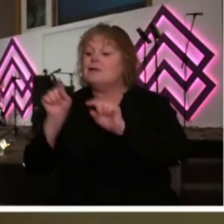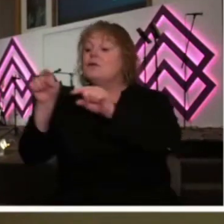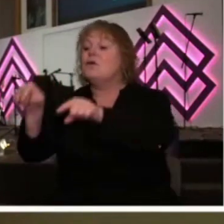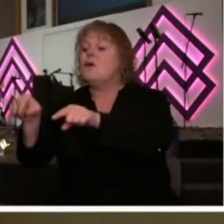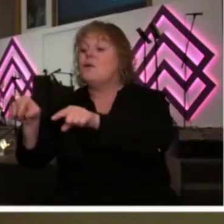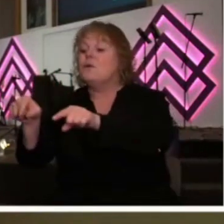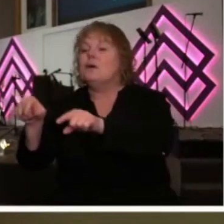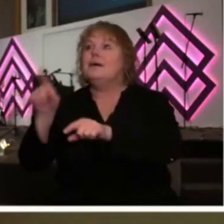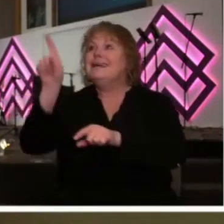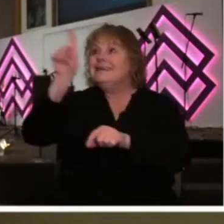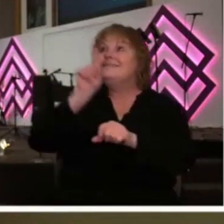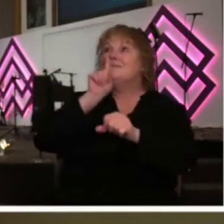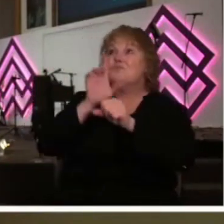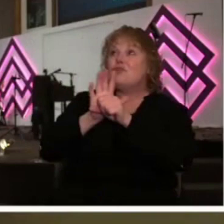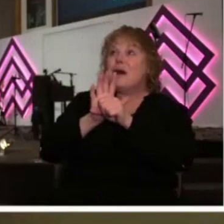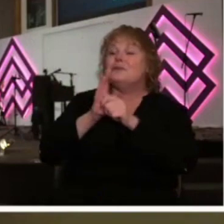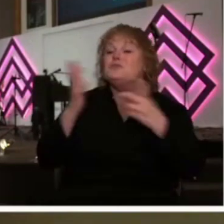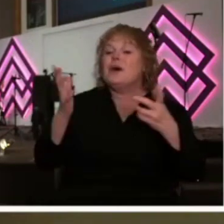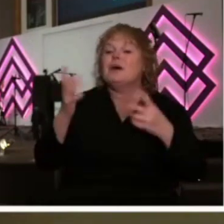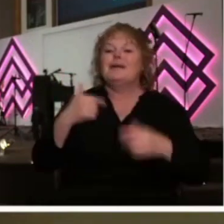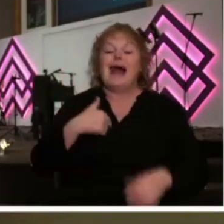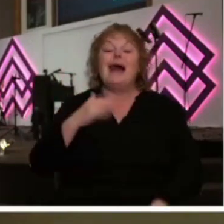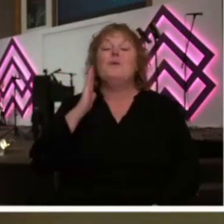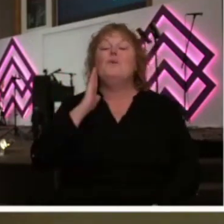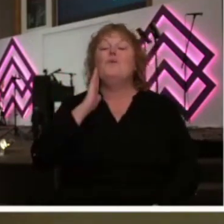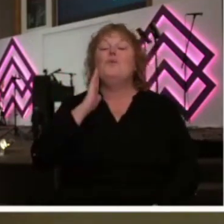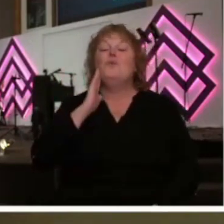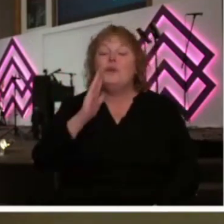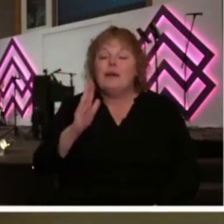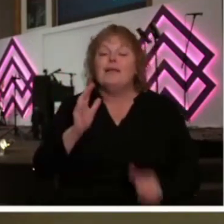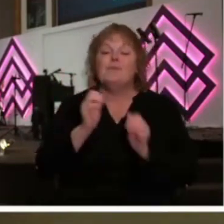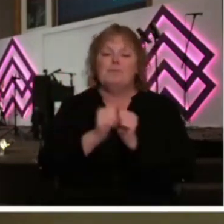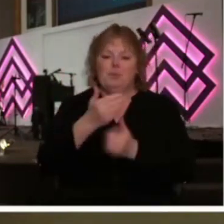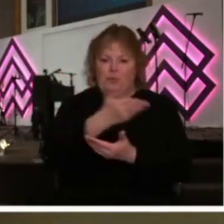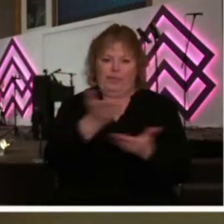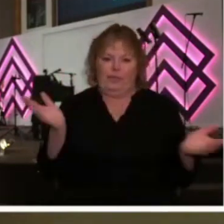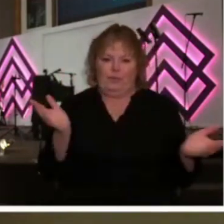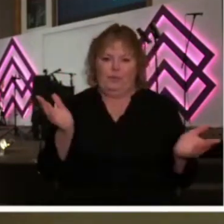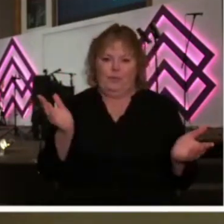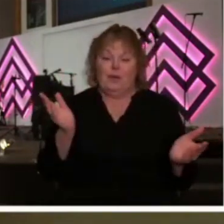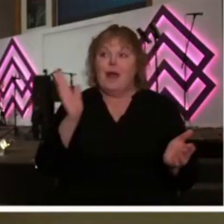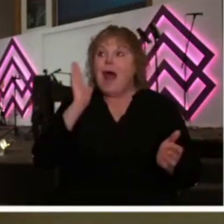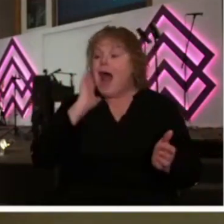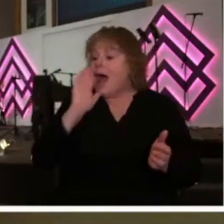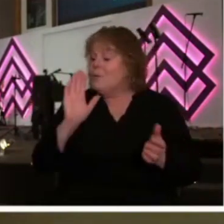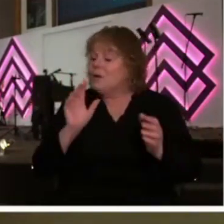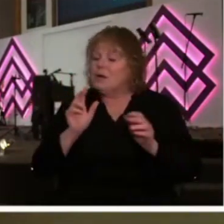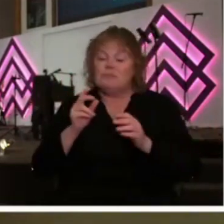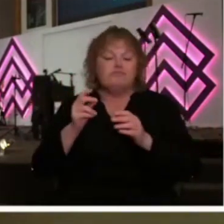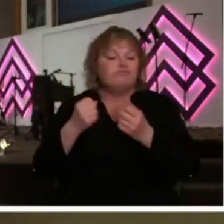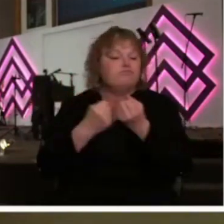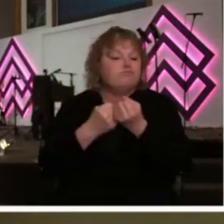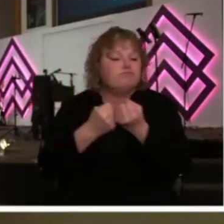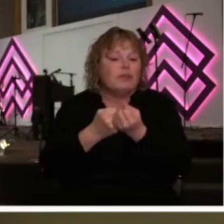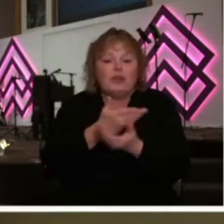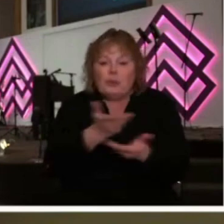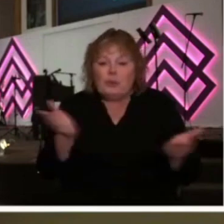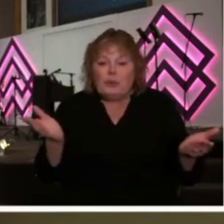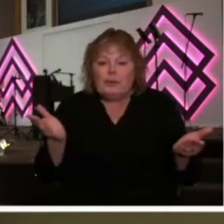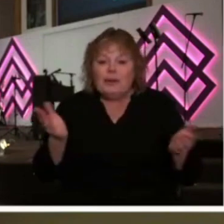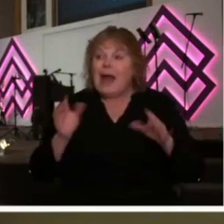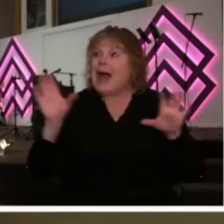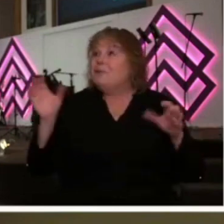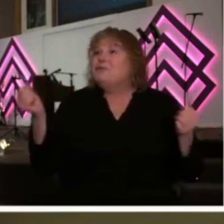are, I will be with you. I will provide for you. I will do all